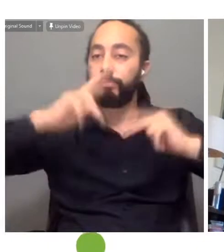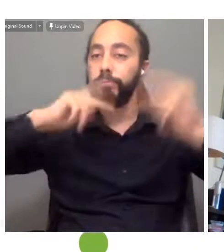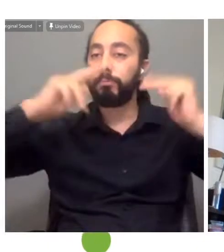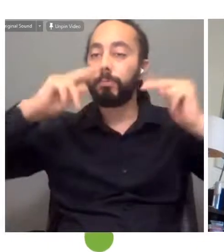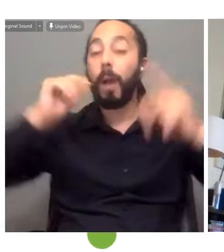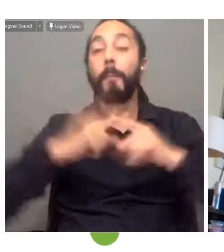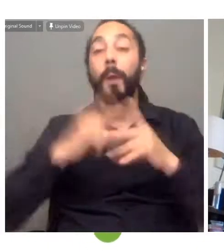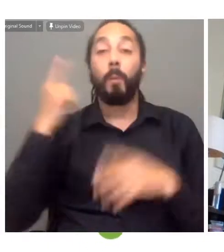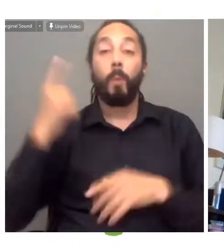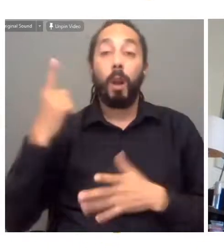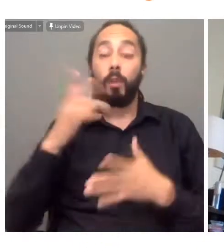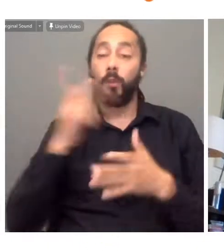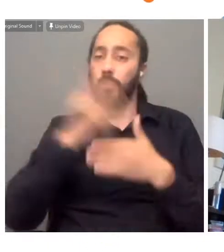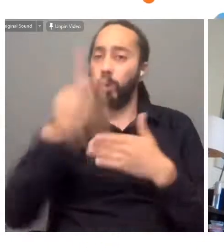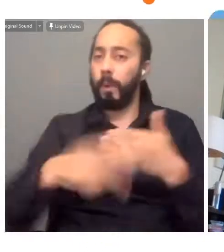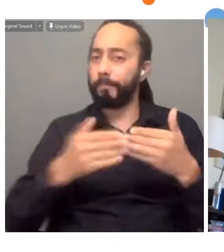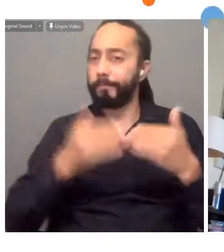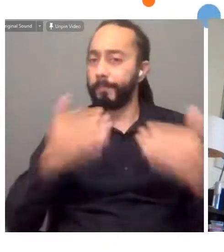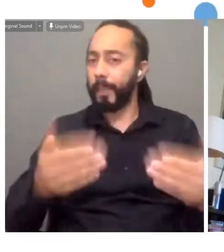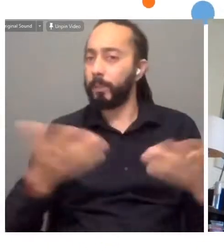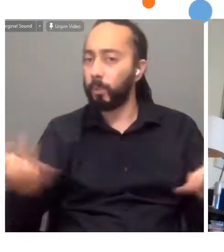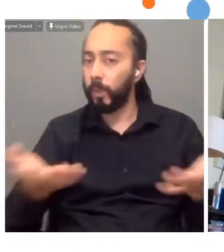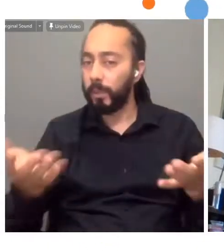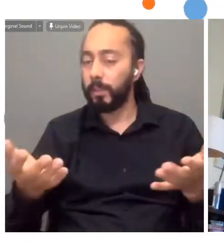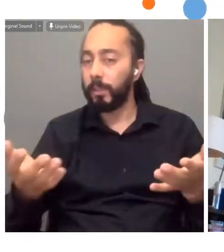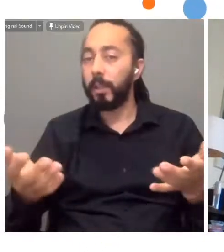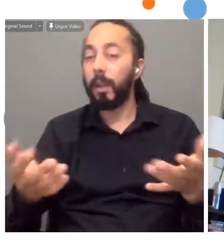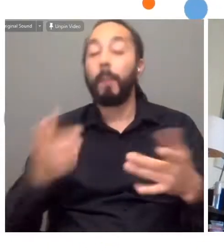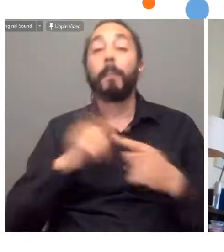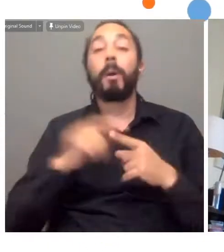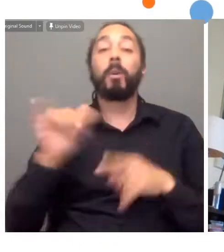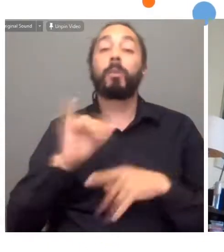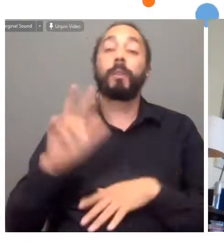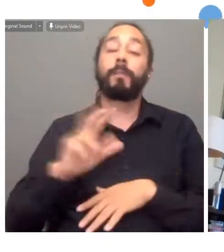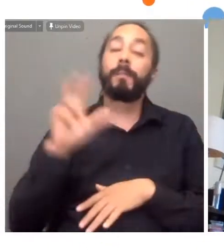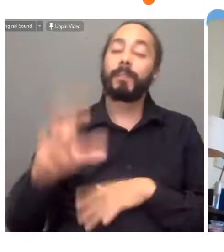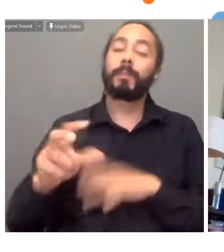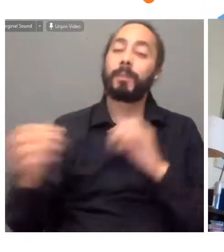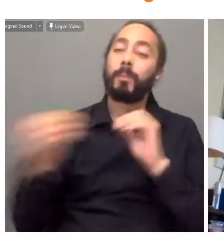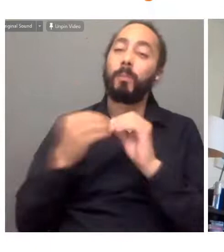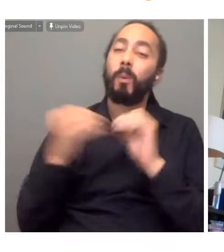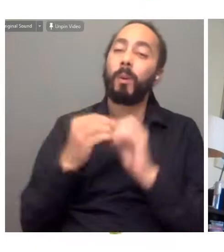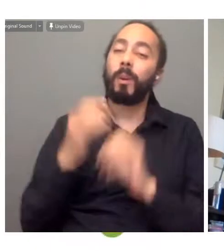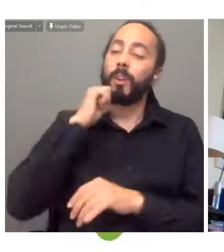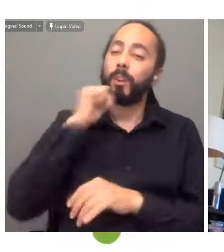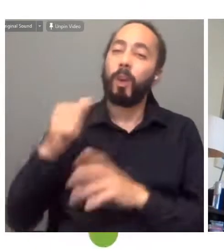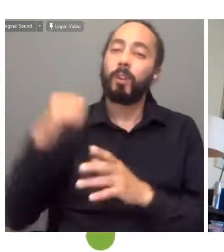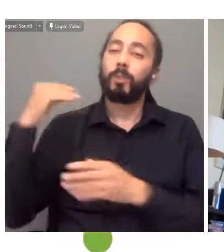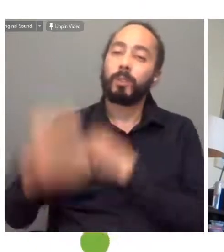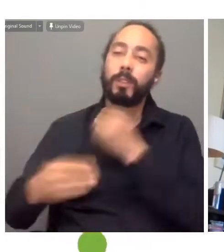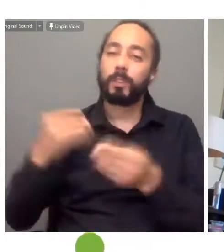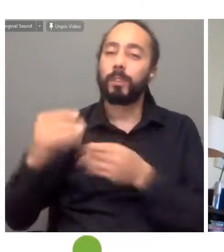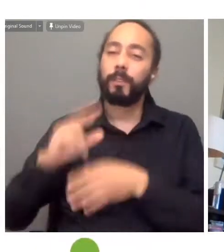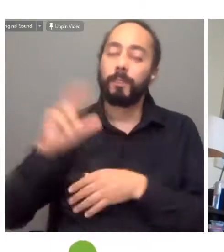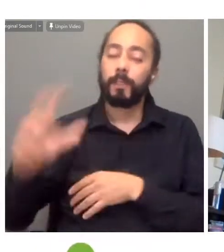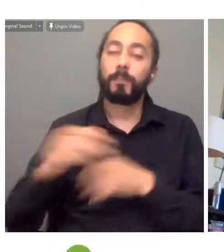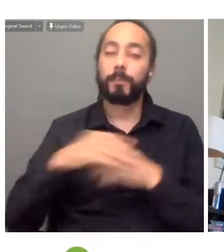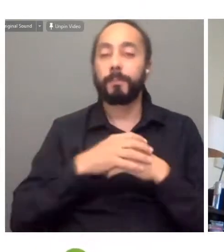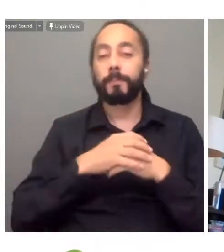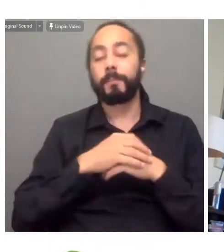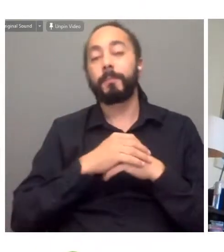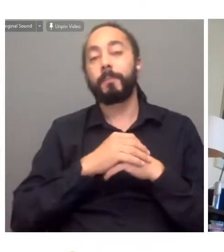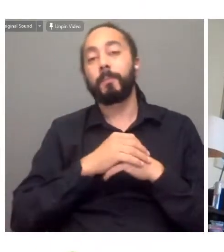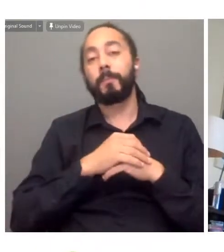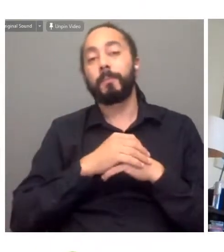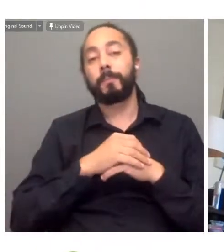for investments that in infrastructure that are a little bit more non-traditional. I think of at the beginning of the year,